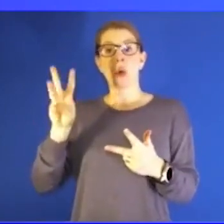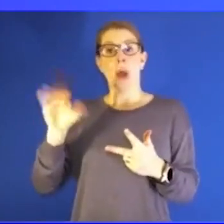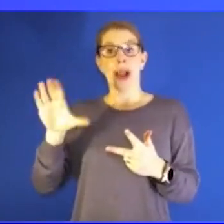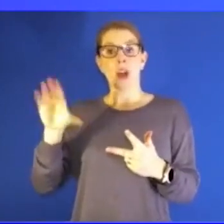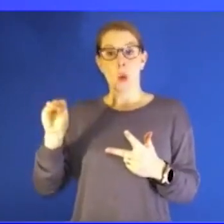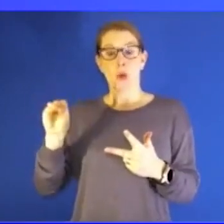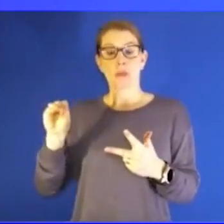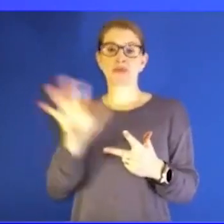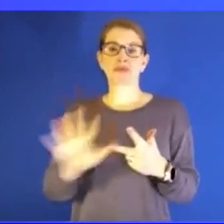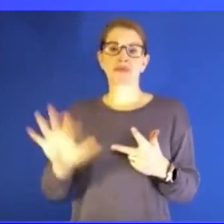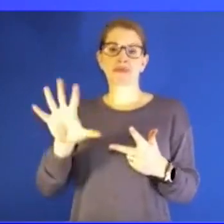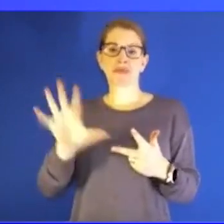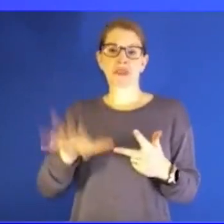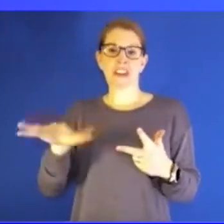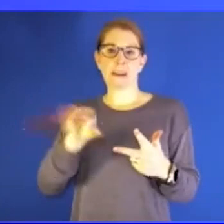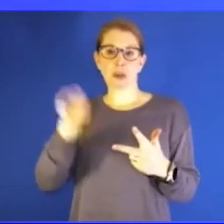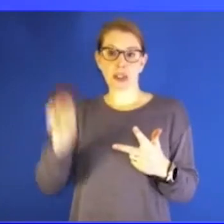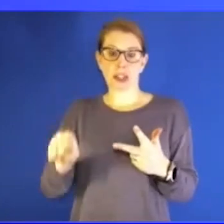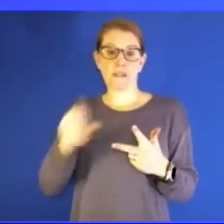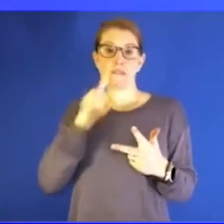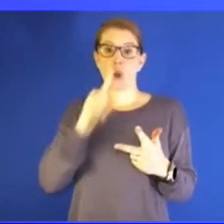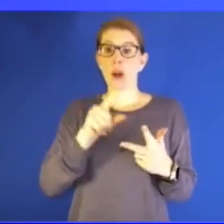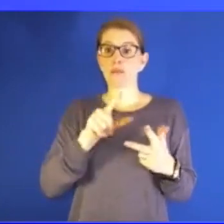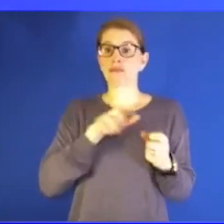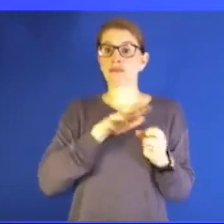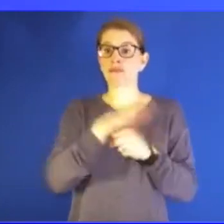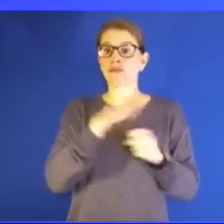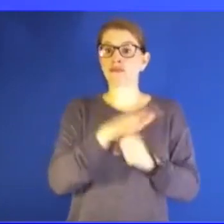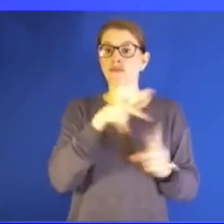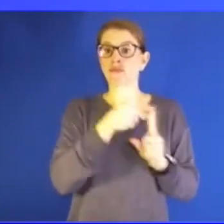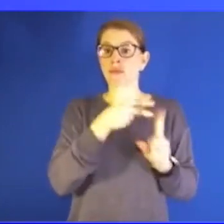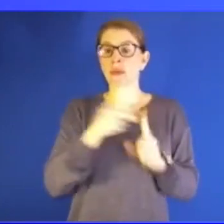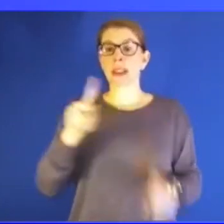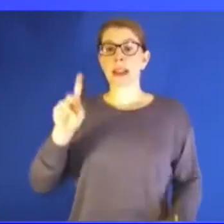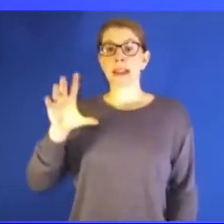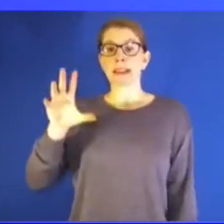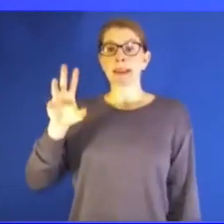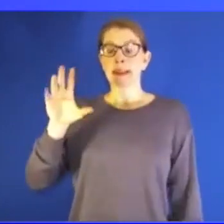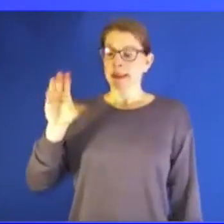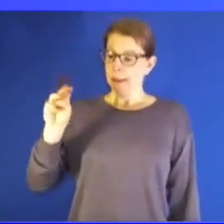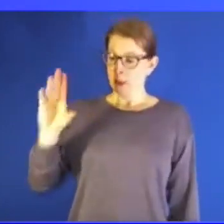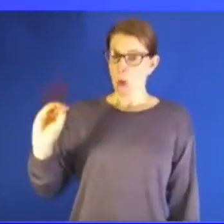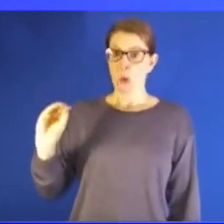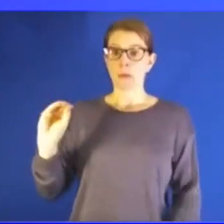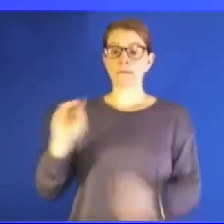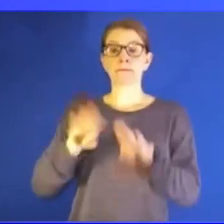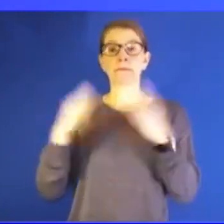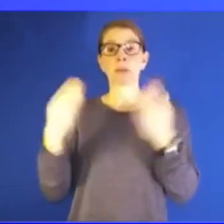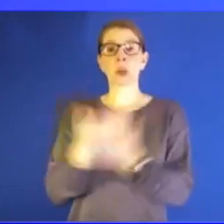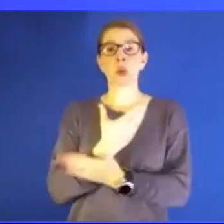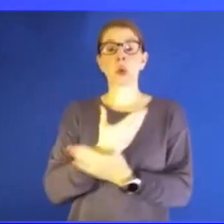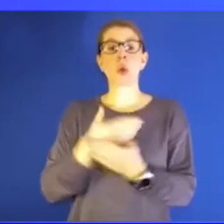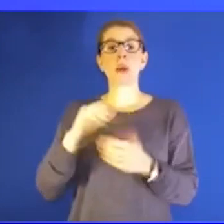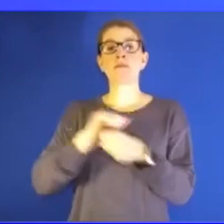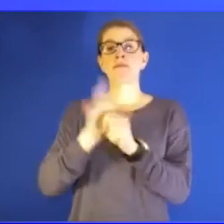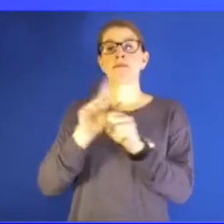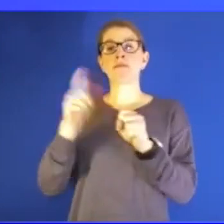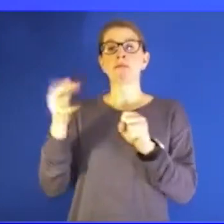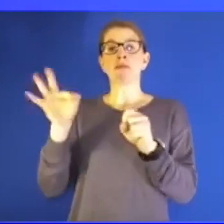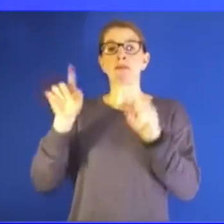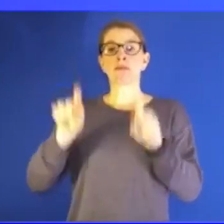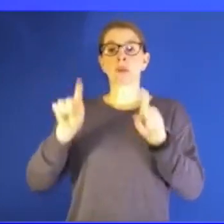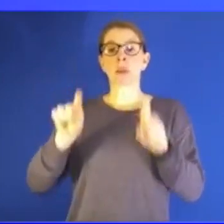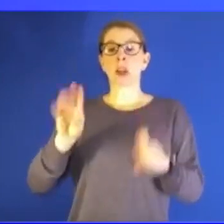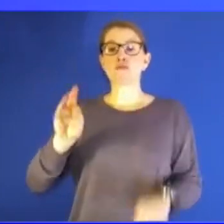having 55% vaccinated. In KCMO, Health Department is opening a new COVID-19 testing site at the Bruce R. Hawkins